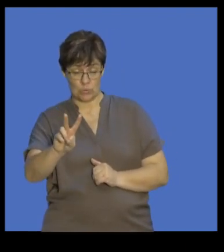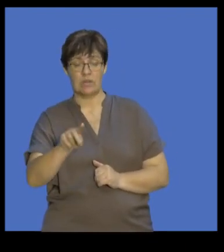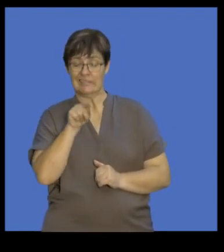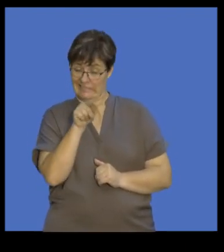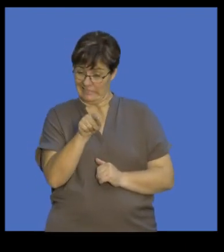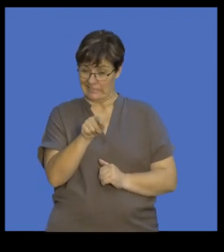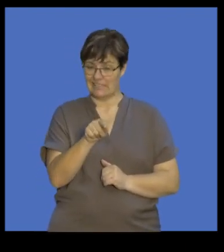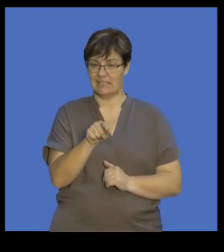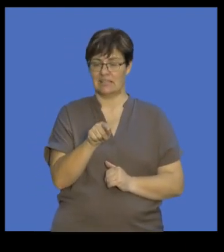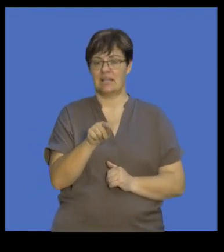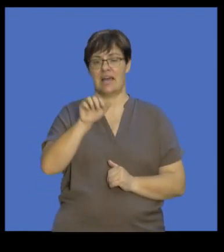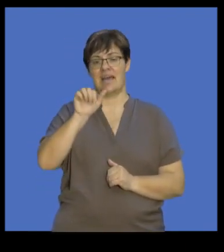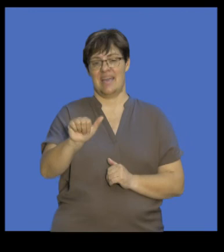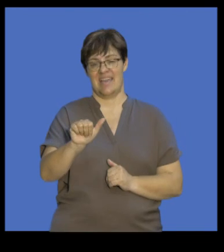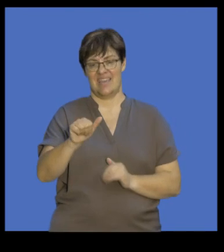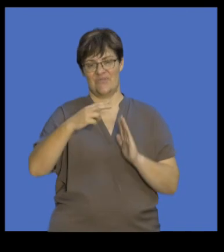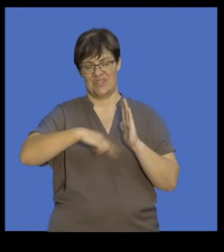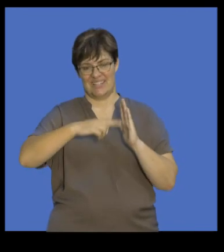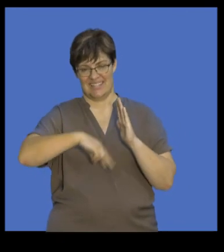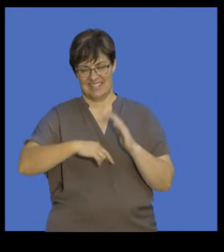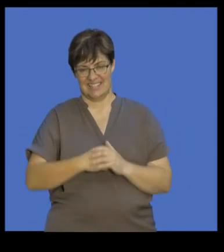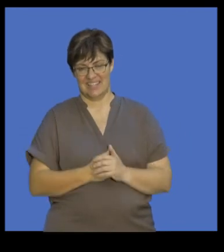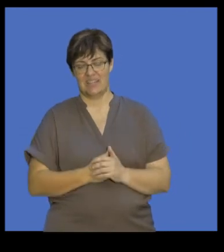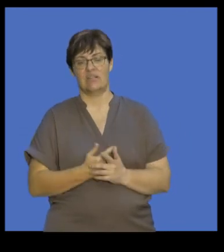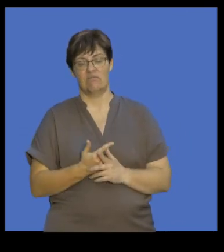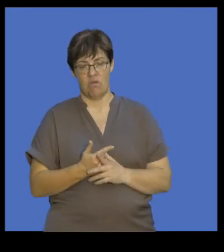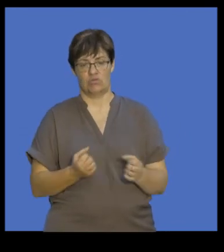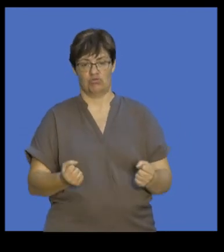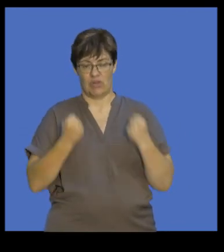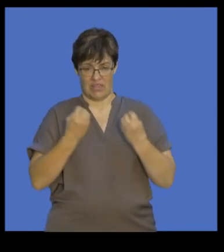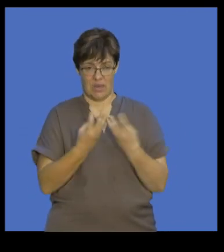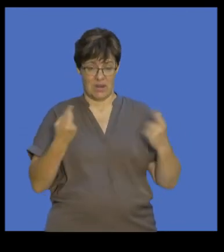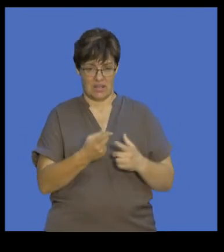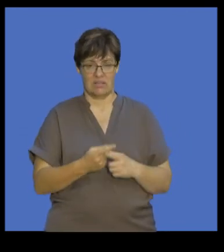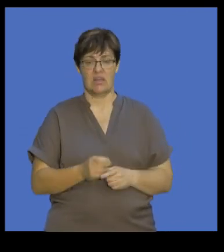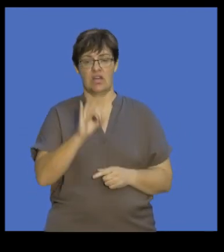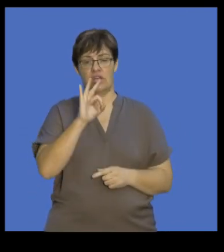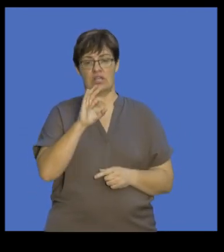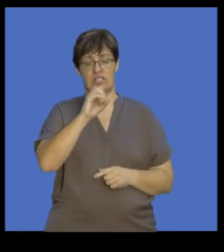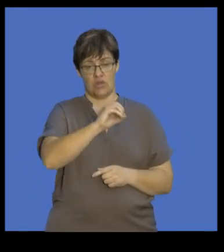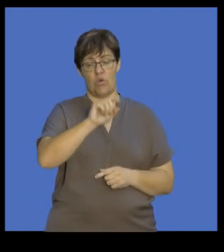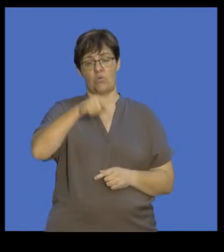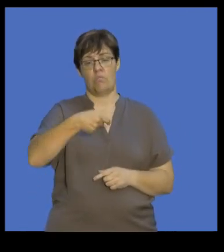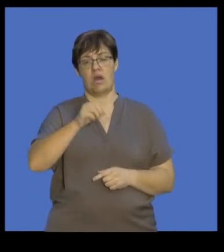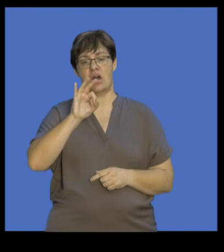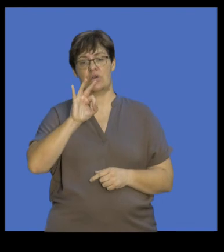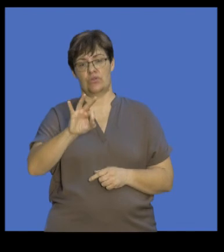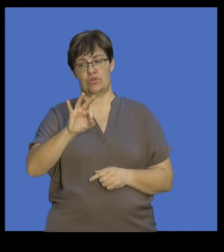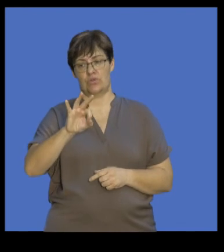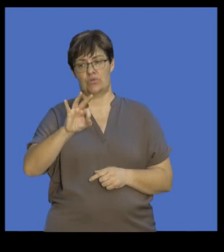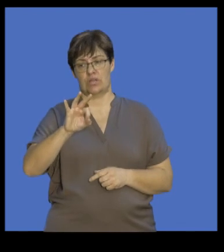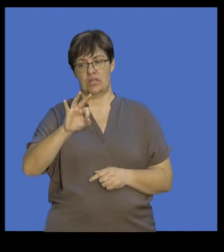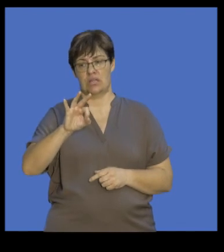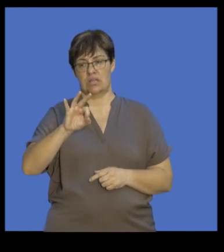0,32 is actually the ammeter reading, which is an indication of current strength, okay,